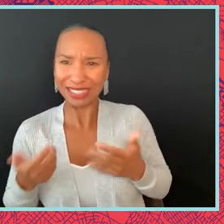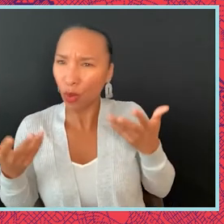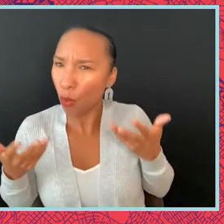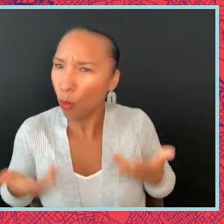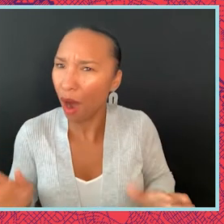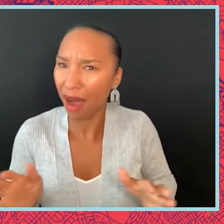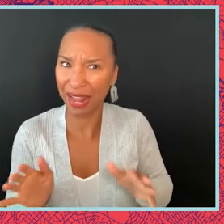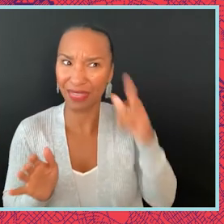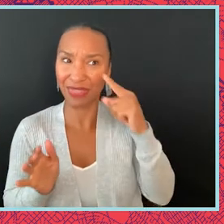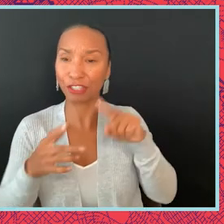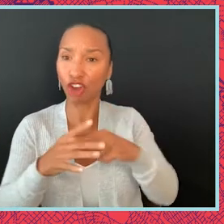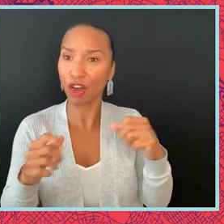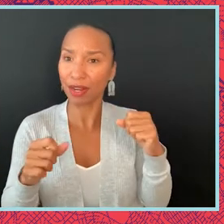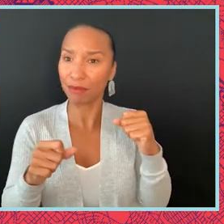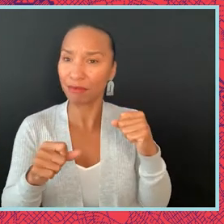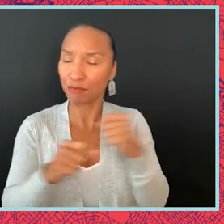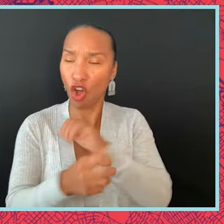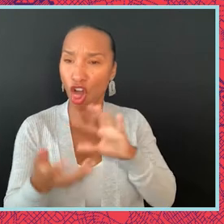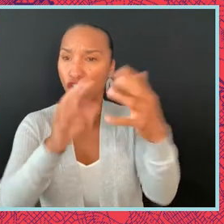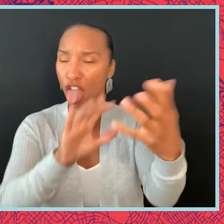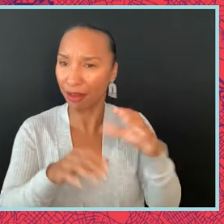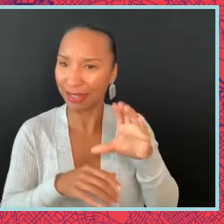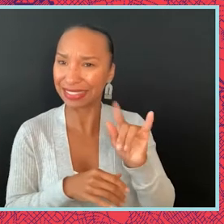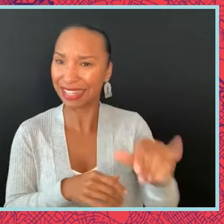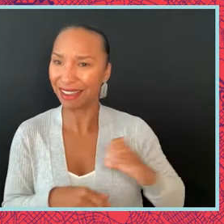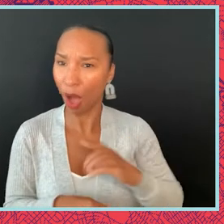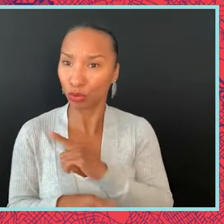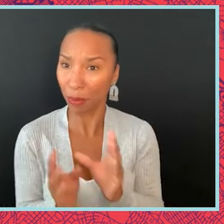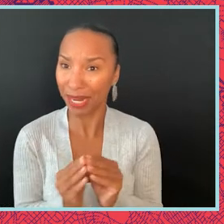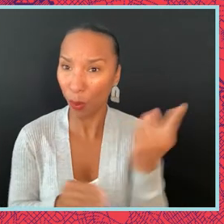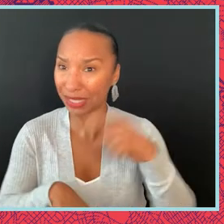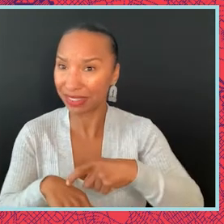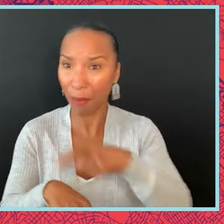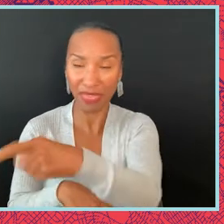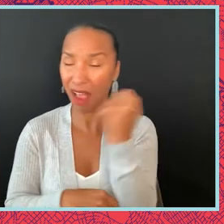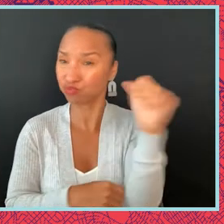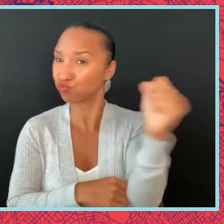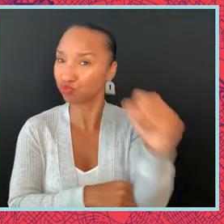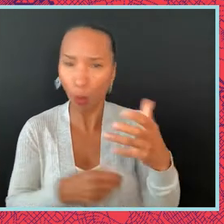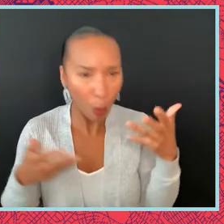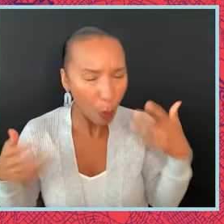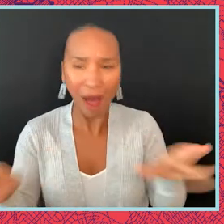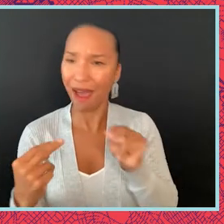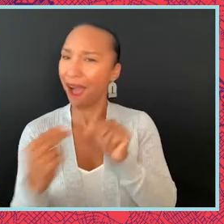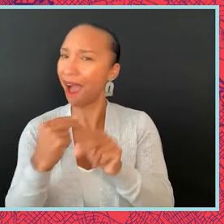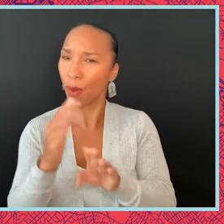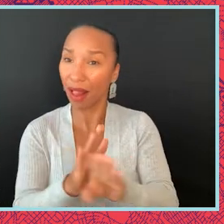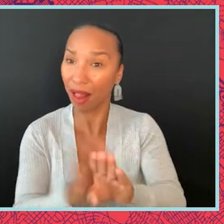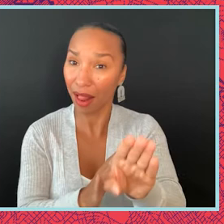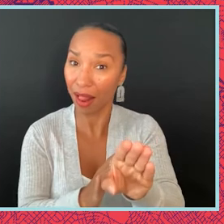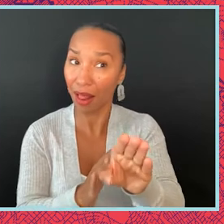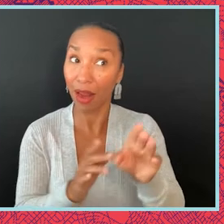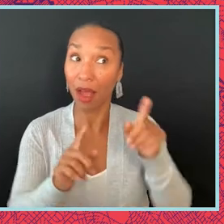they started a brawl at a city council meeting once. They did not want these highways. And with anything short